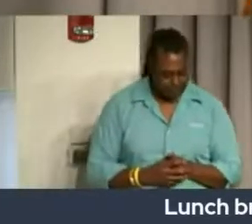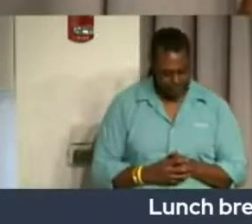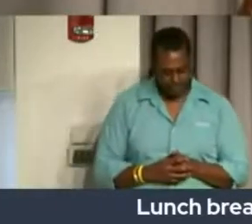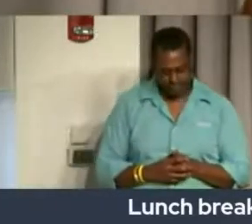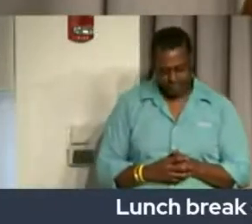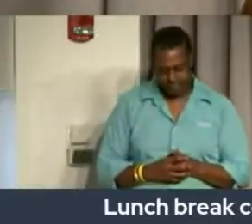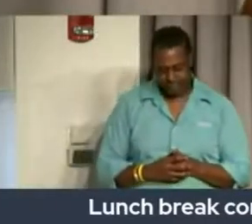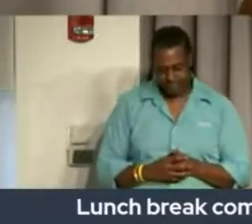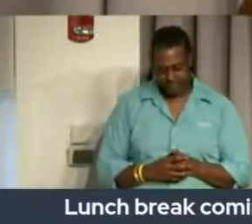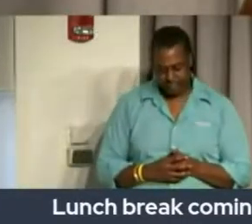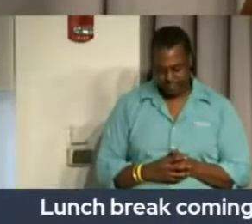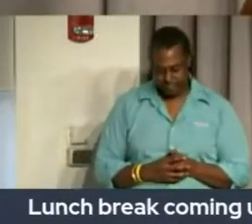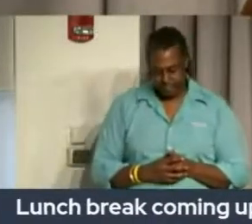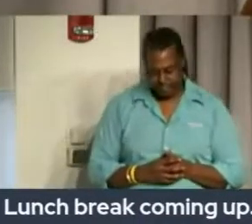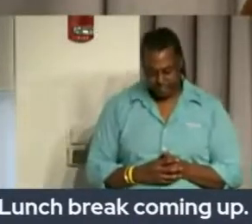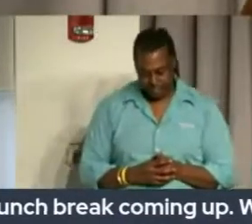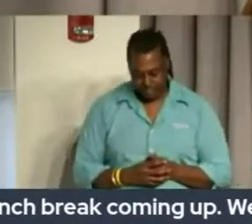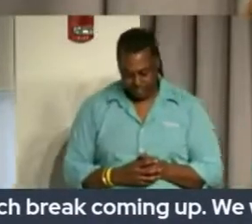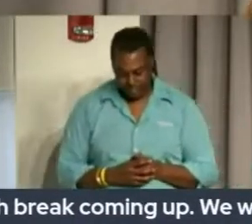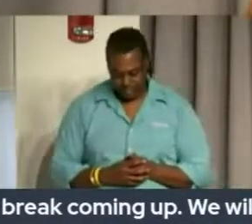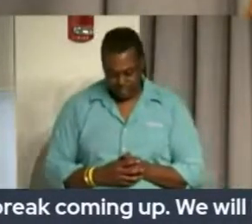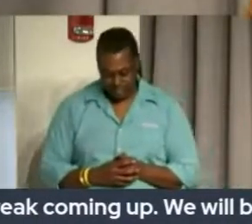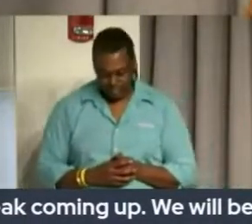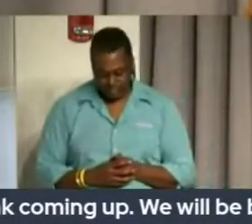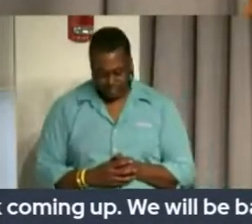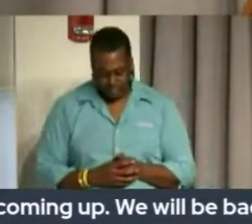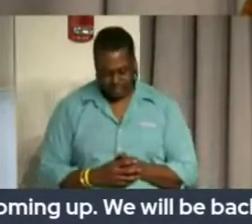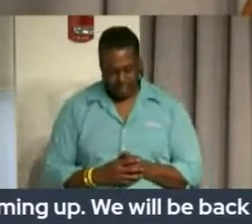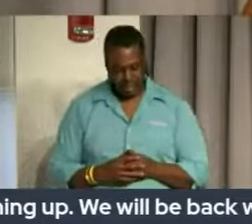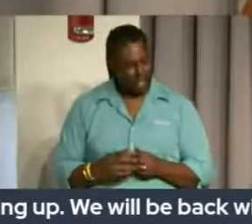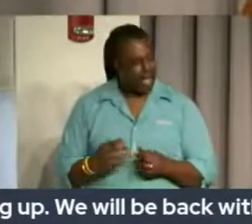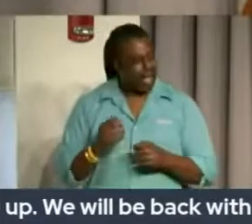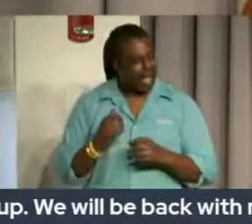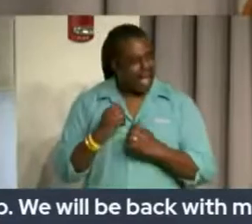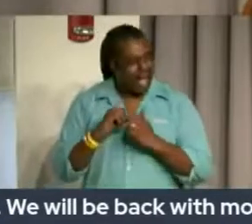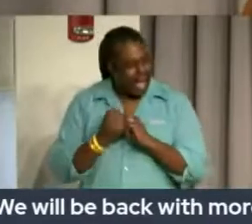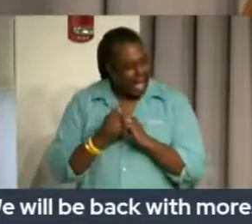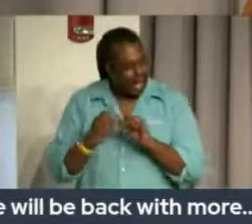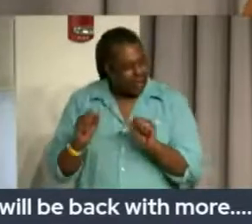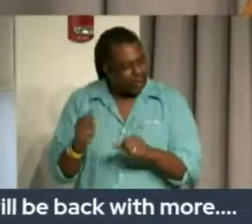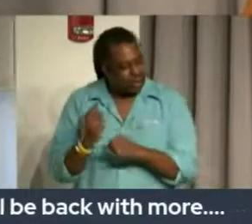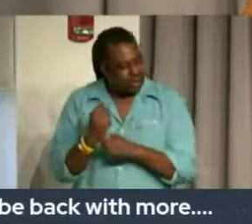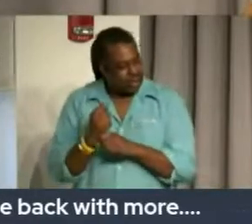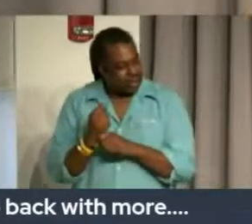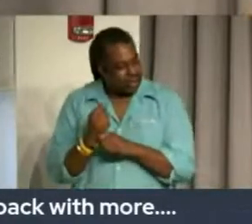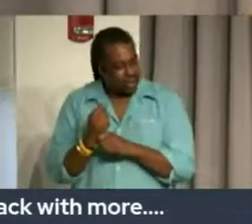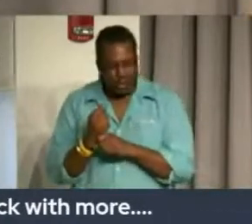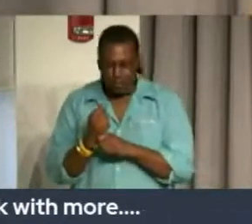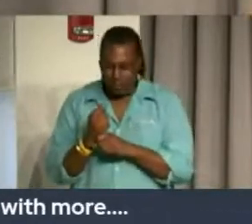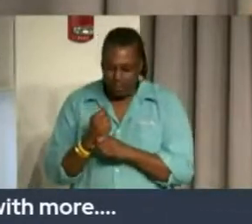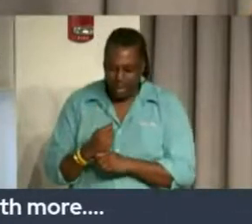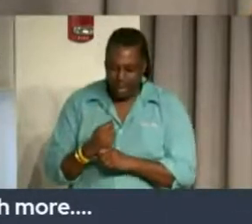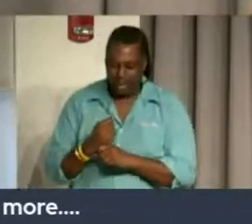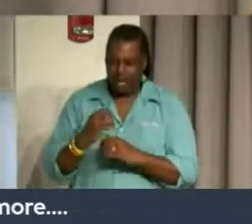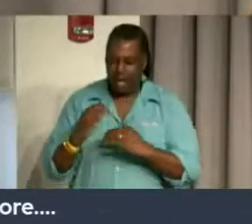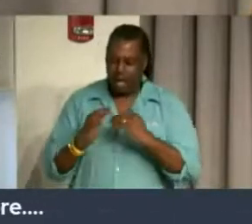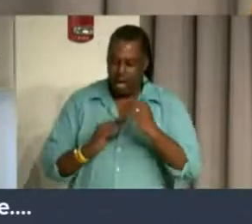How do we come to a place of peace and love?